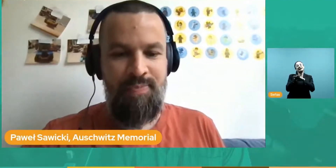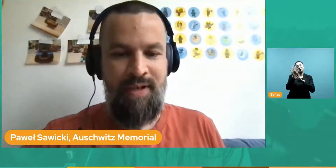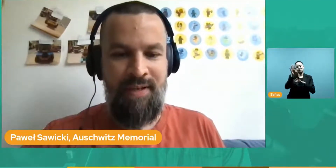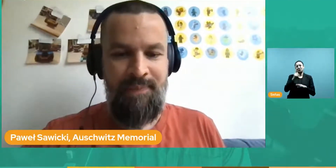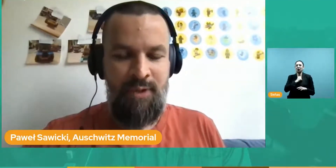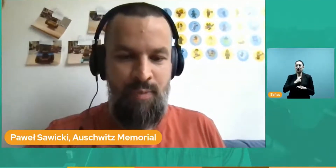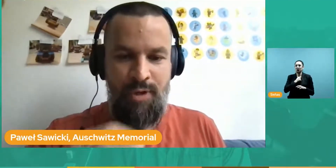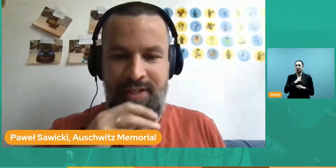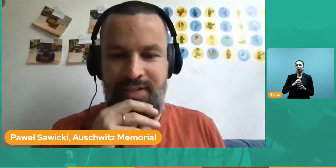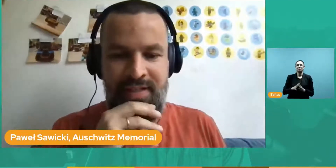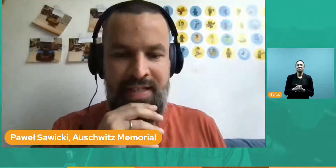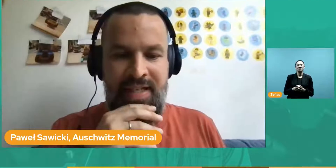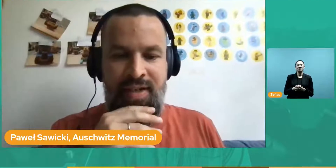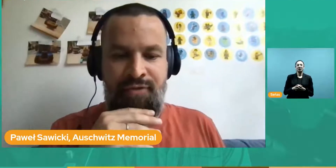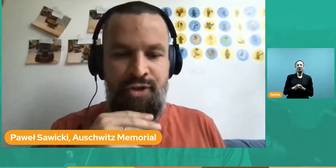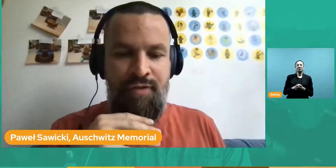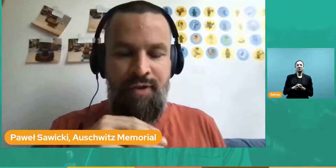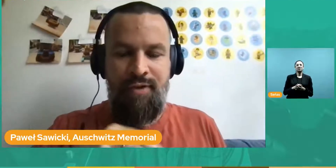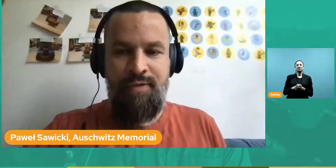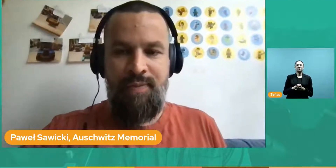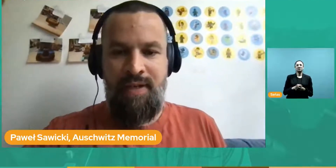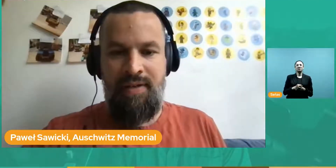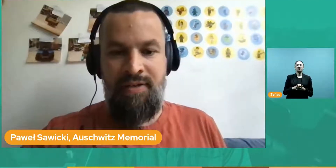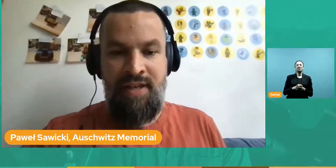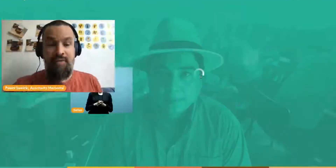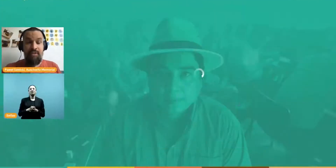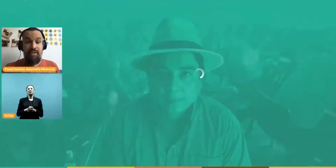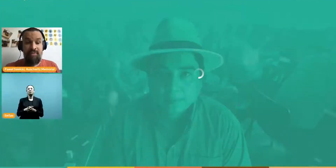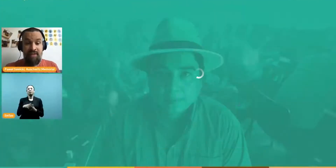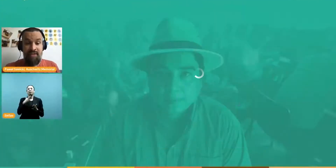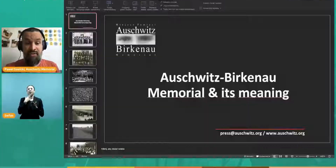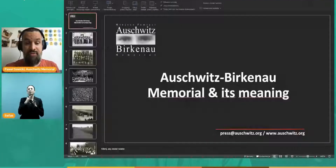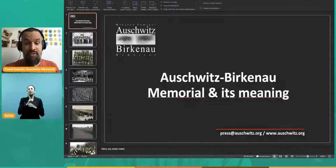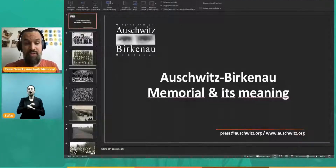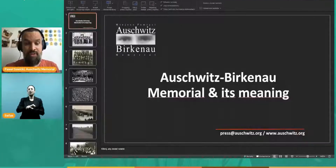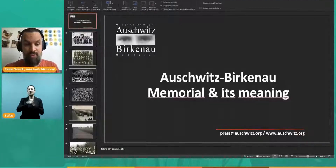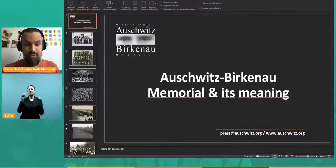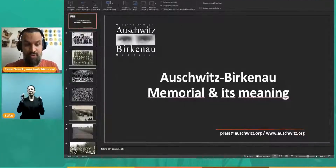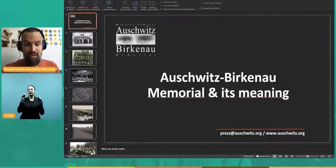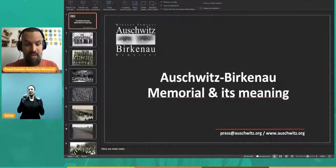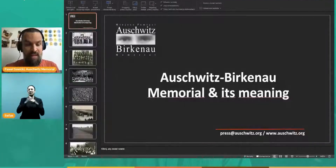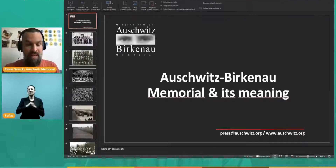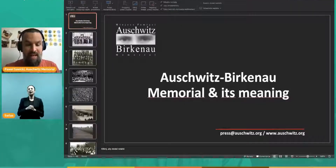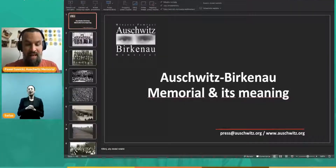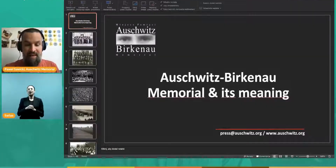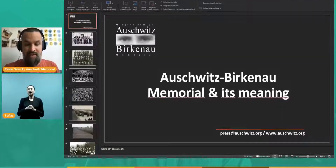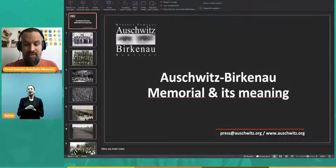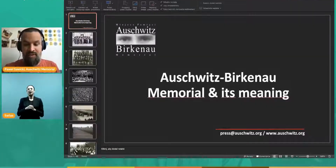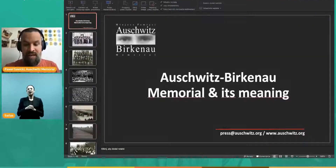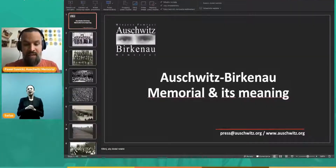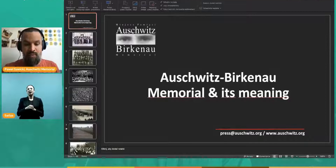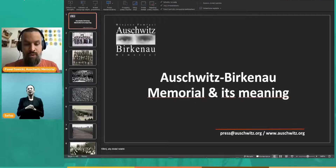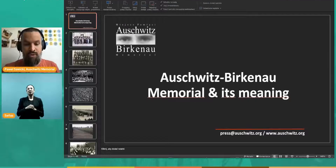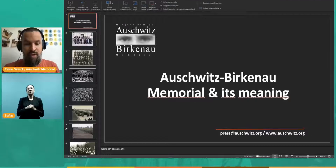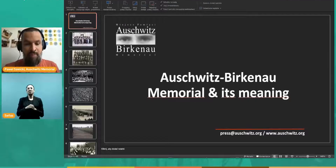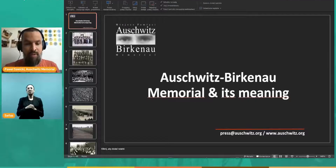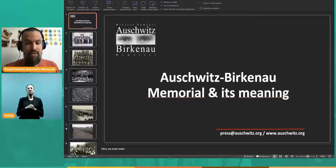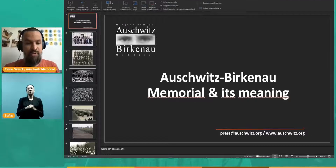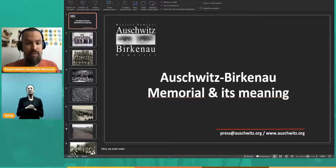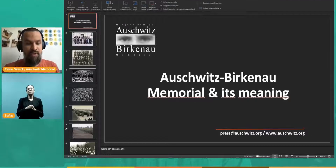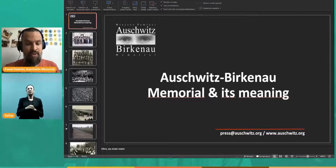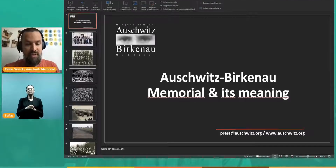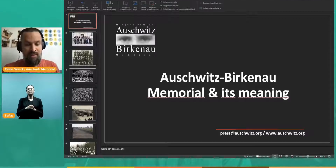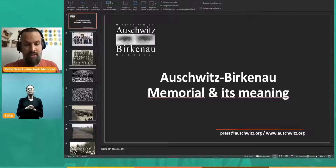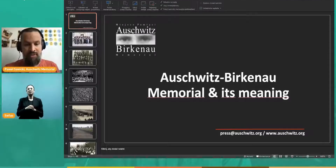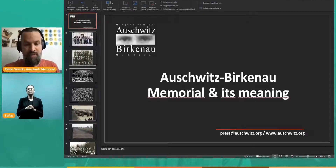So, good morning. First of all, thank you for the invitation to the institution. And I wish to